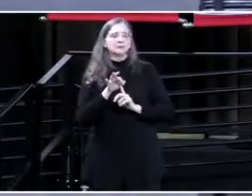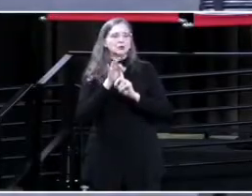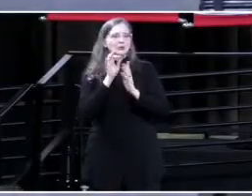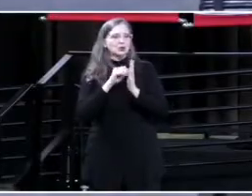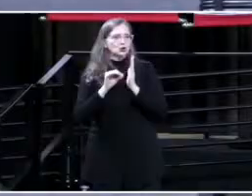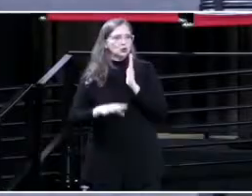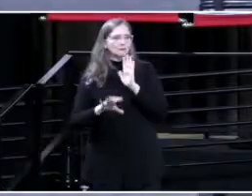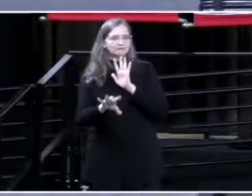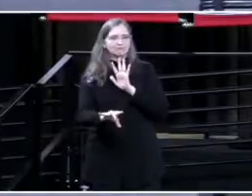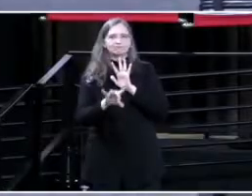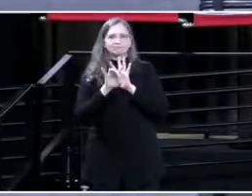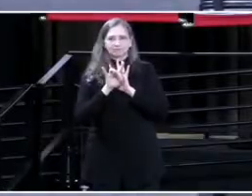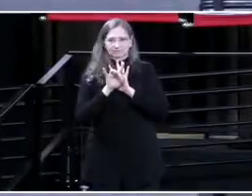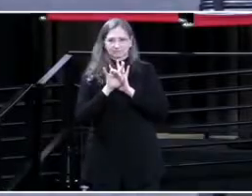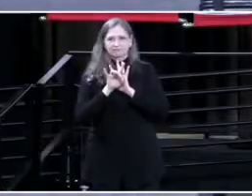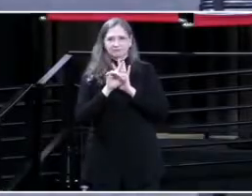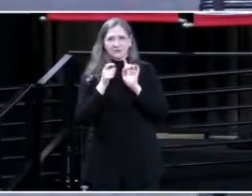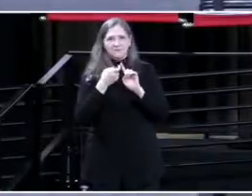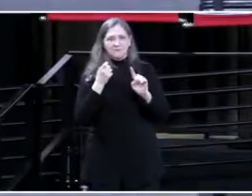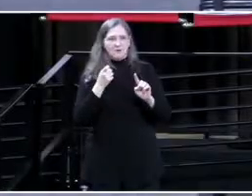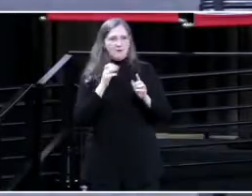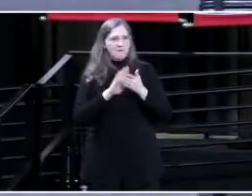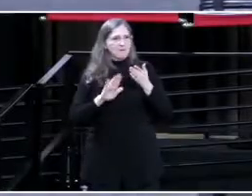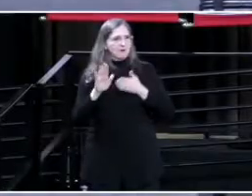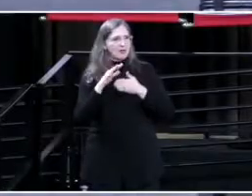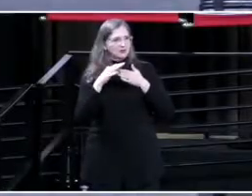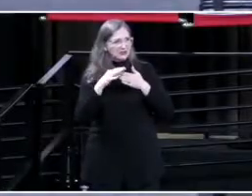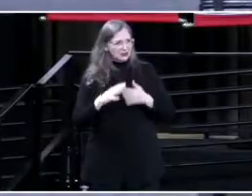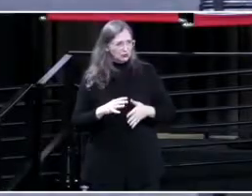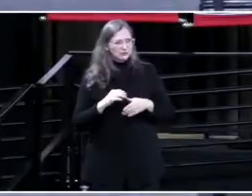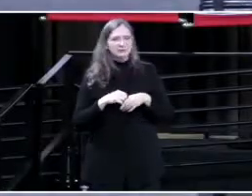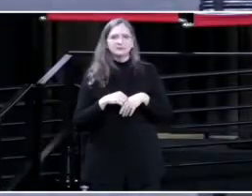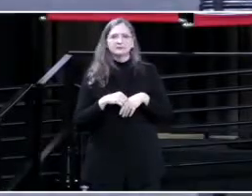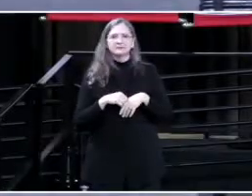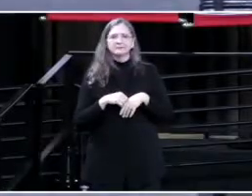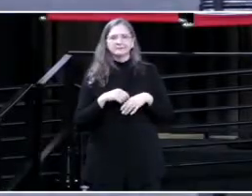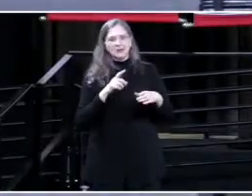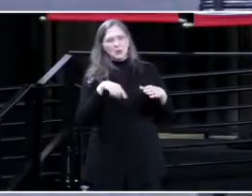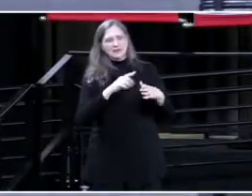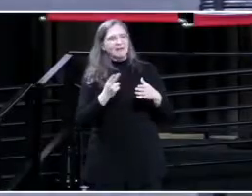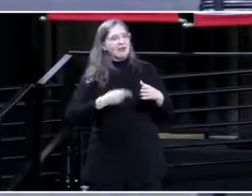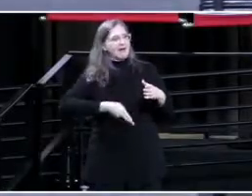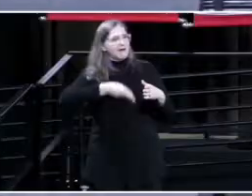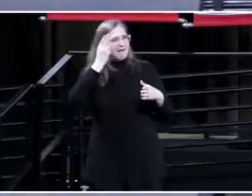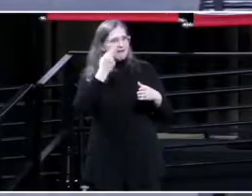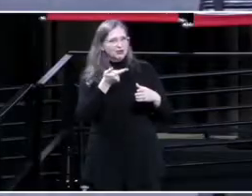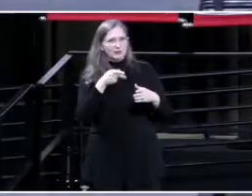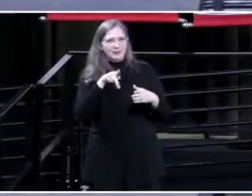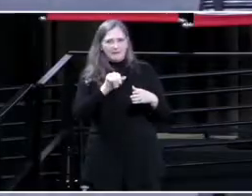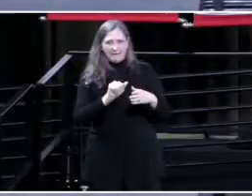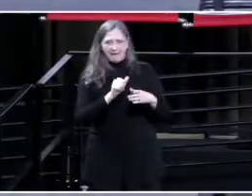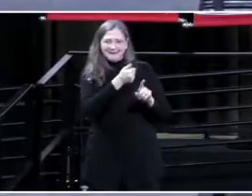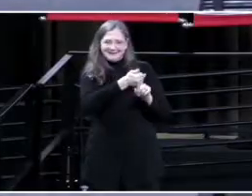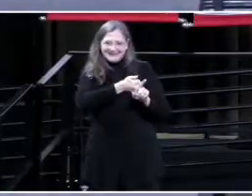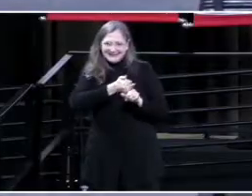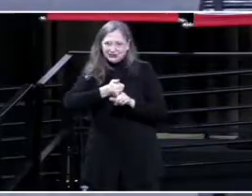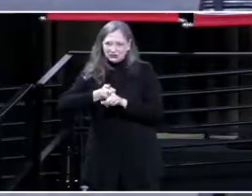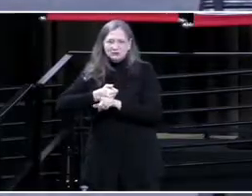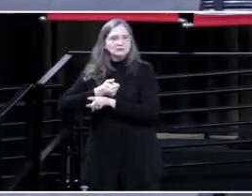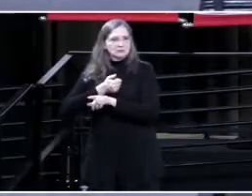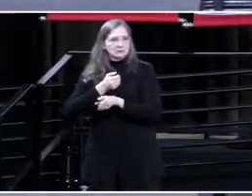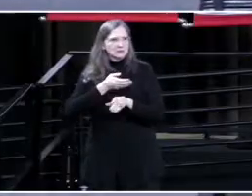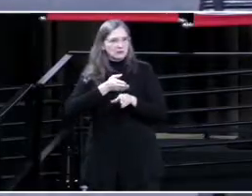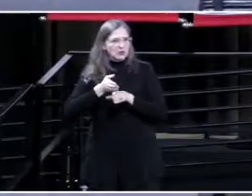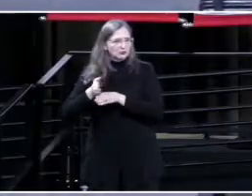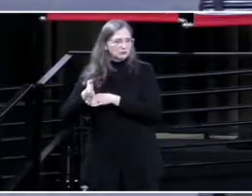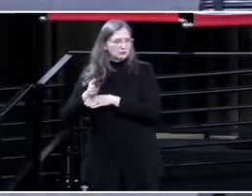were selected by college leadership from among those with the highest GPA in their respective college.